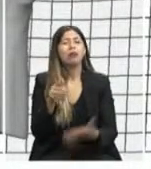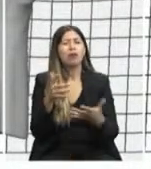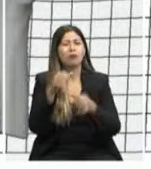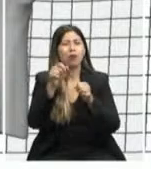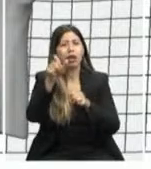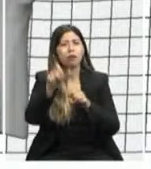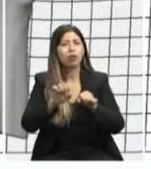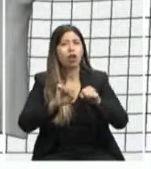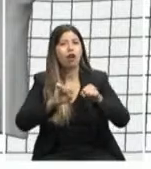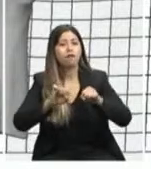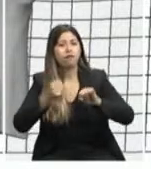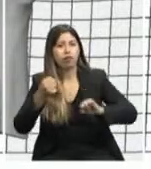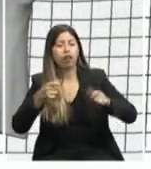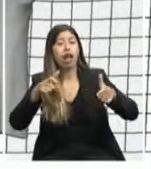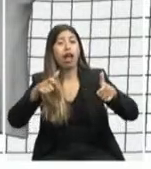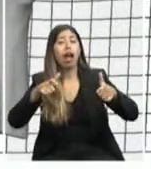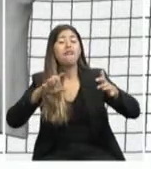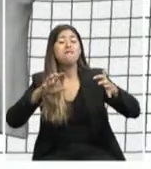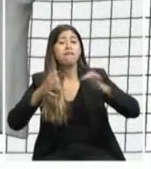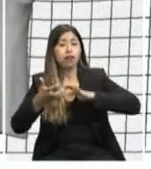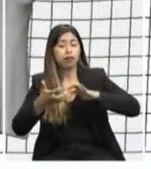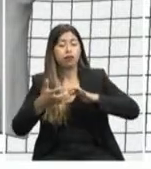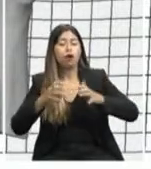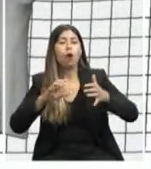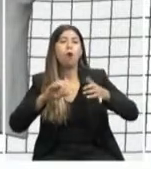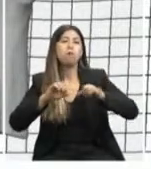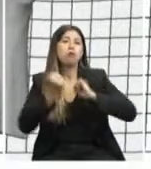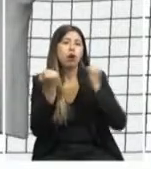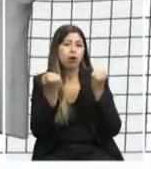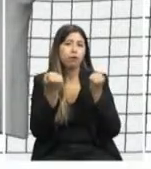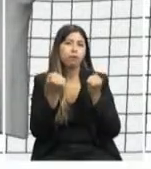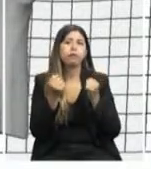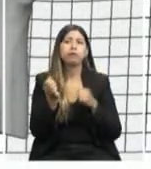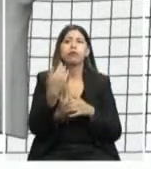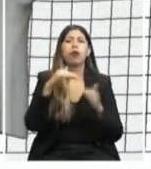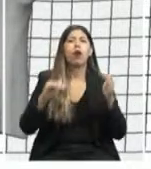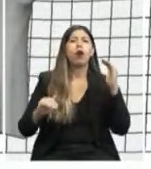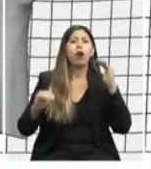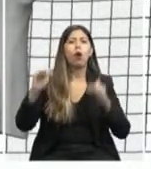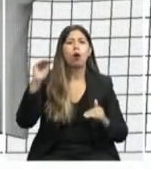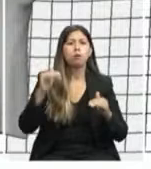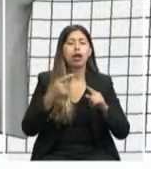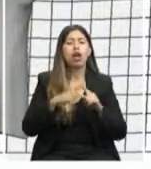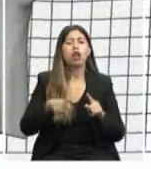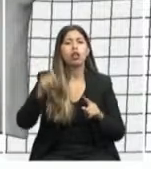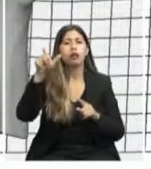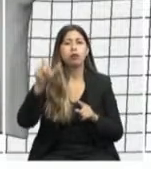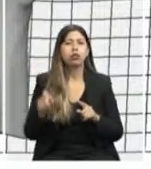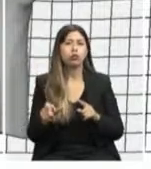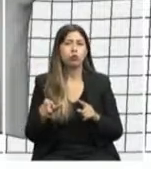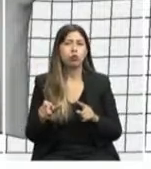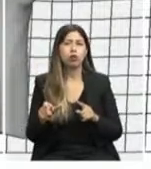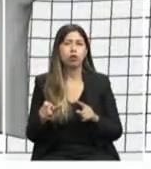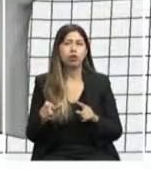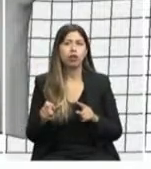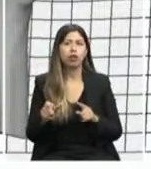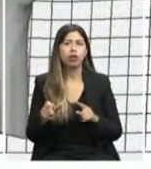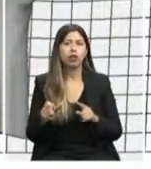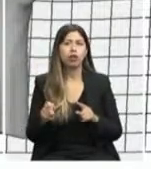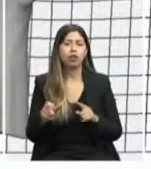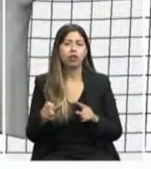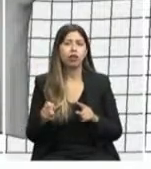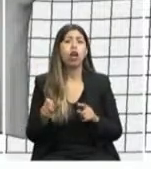when we compared it to people with a hip fracture but without osteoporosis, we found out that chimpanzees have